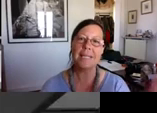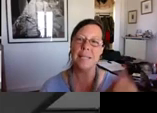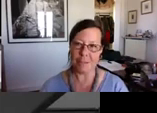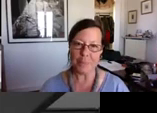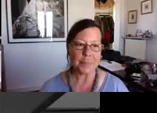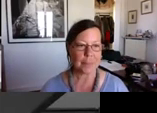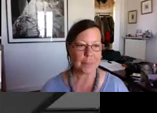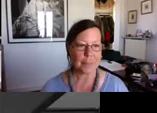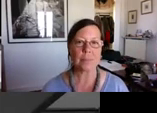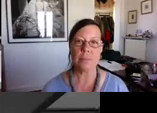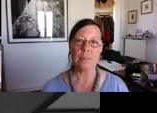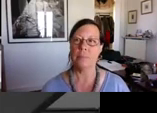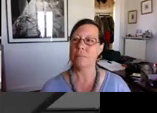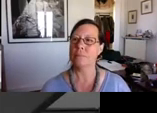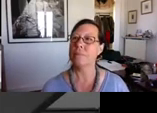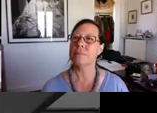Next slide.